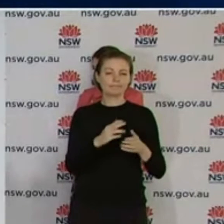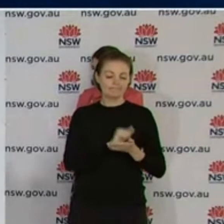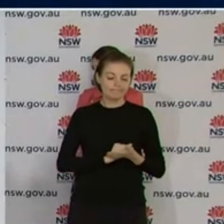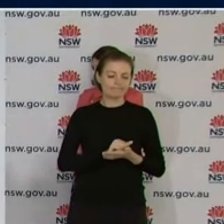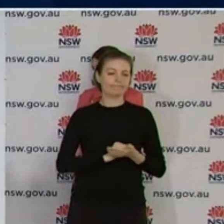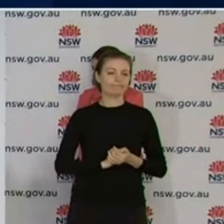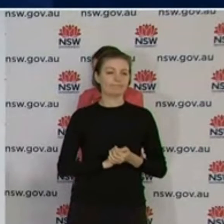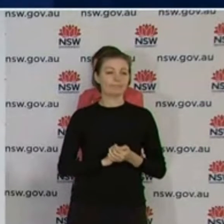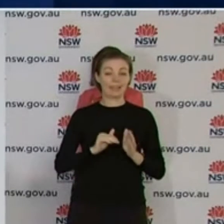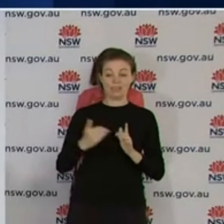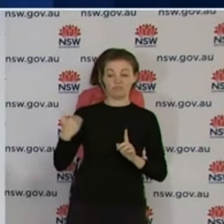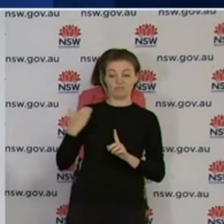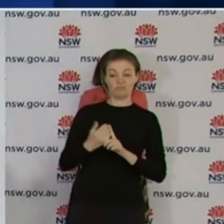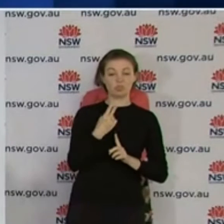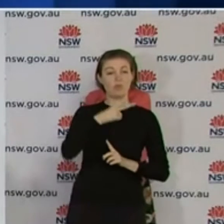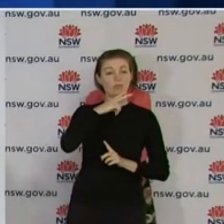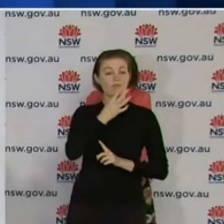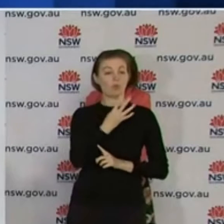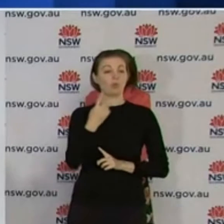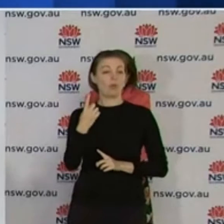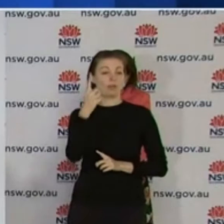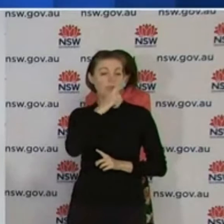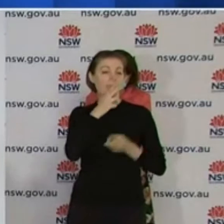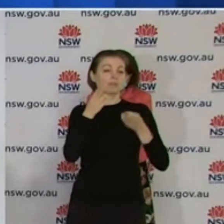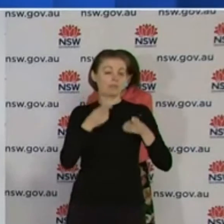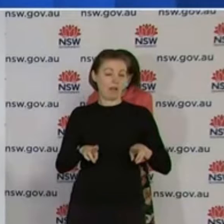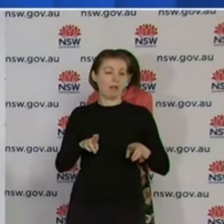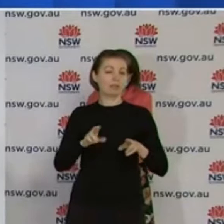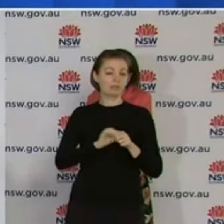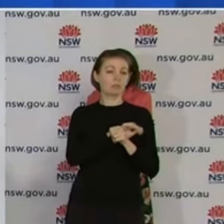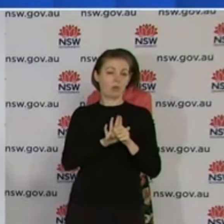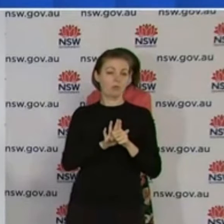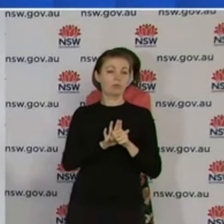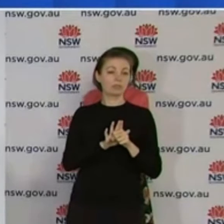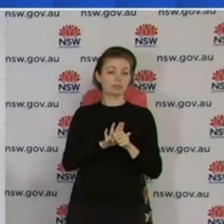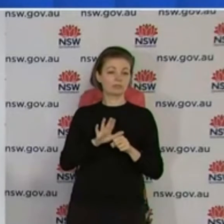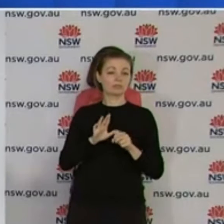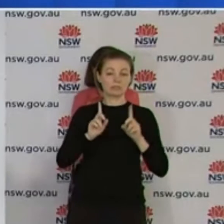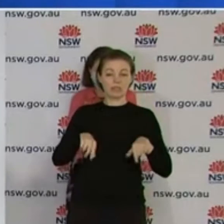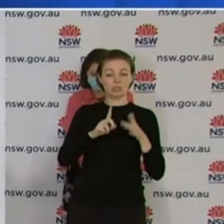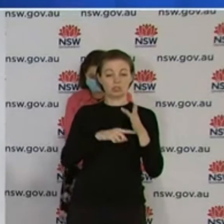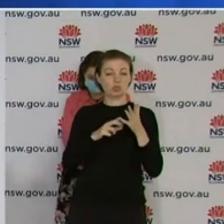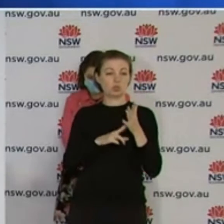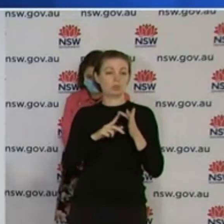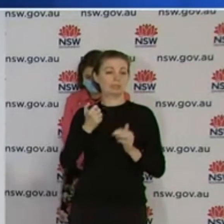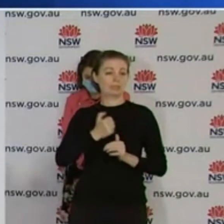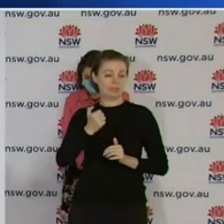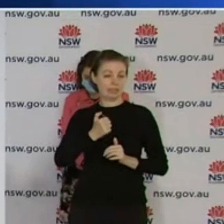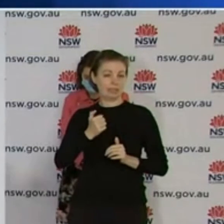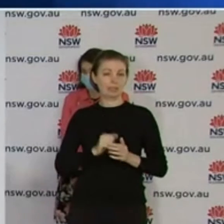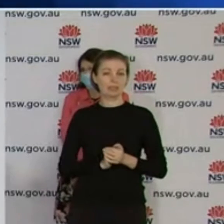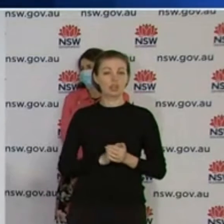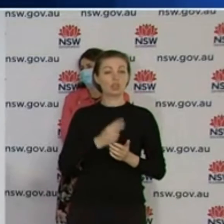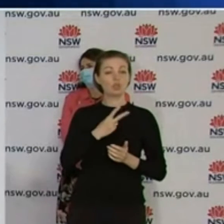been 241 COVID-related deaths in New South Wales since the 16th of June, and 297 in the total